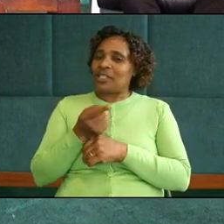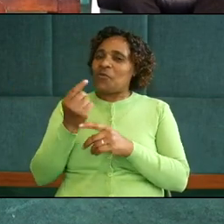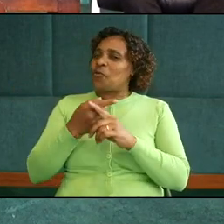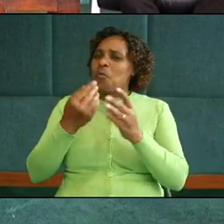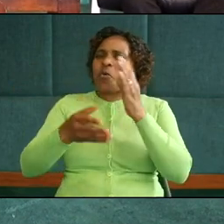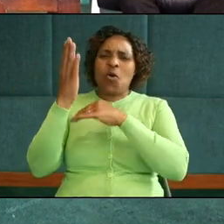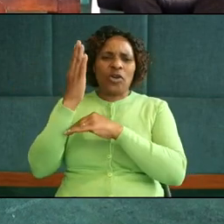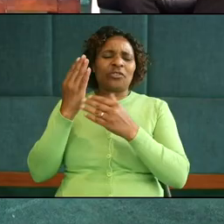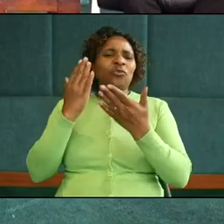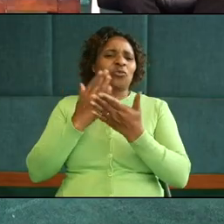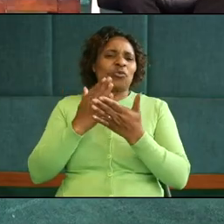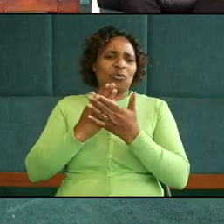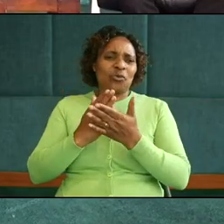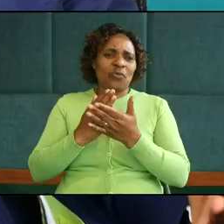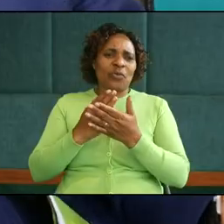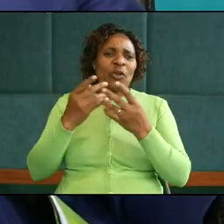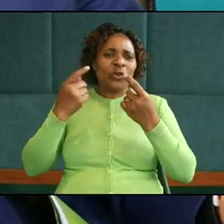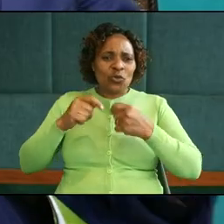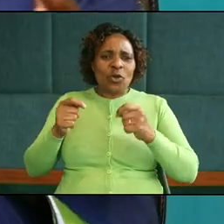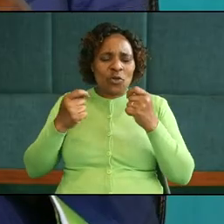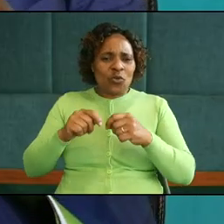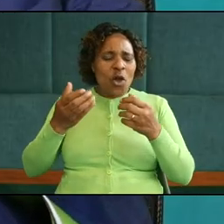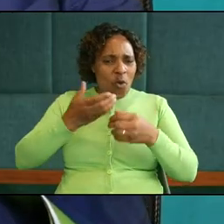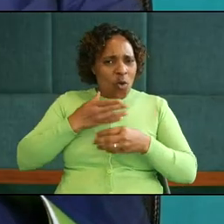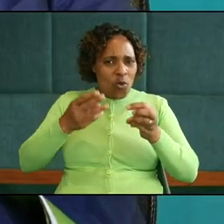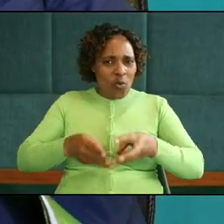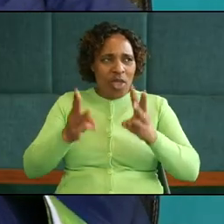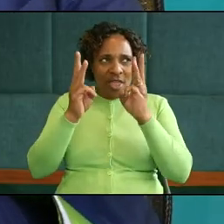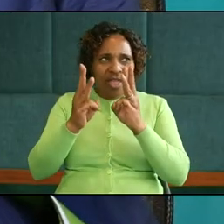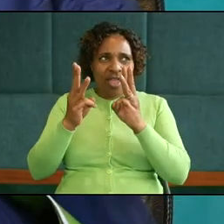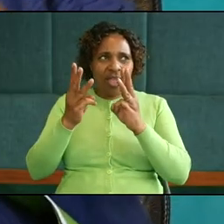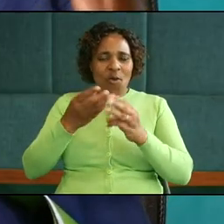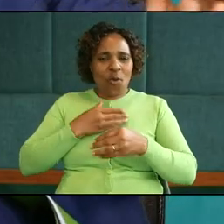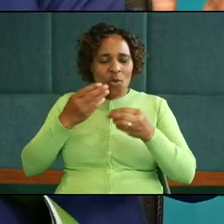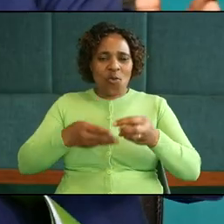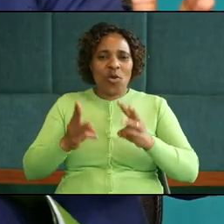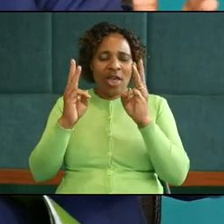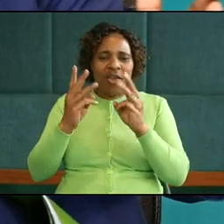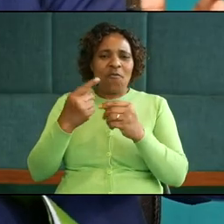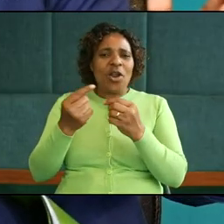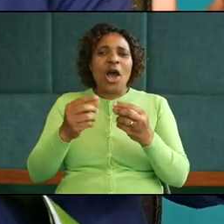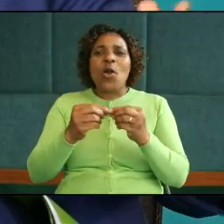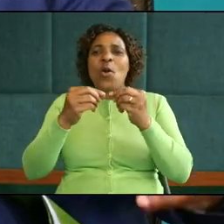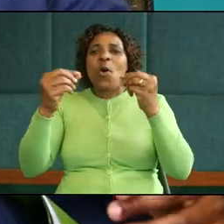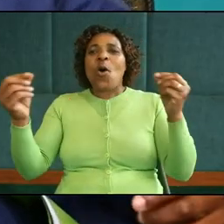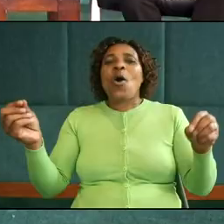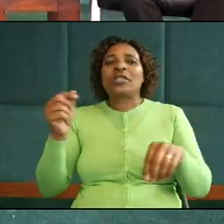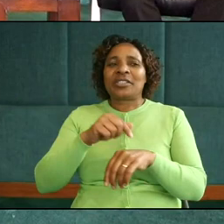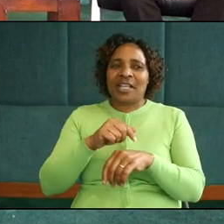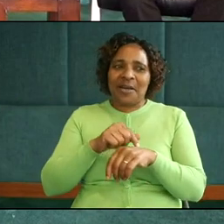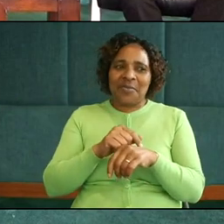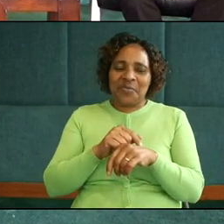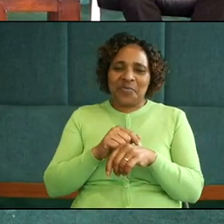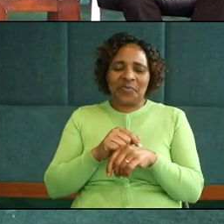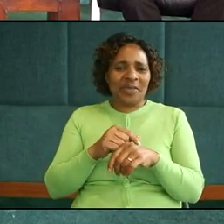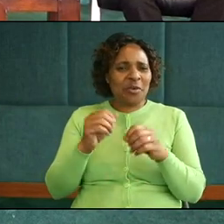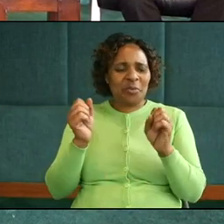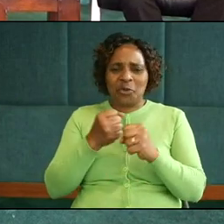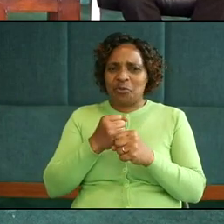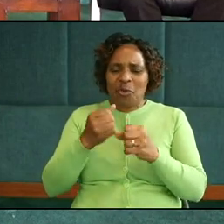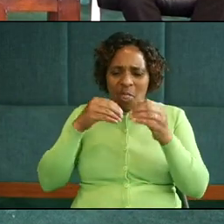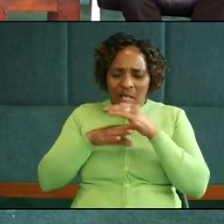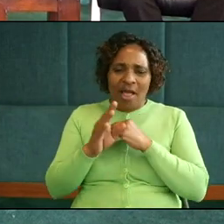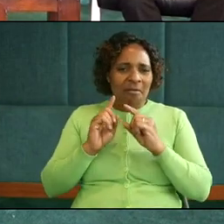God. You know, she had been trying it her own way. She had been trying it her own way for such a long time. And to jump right in,